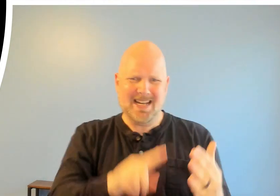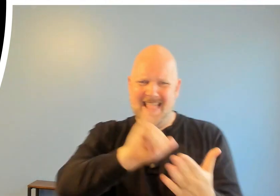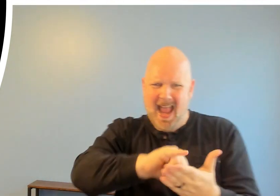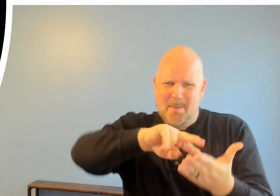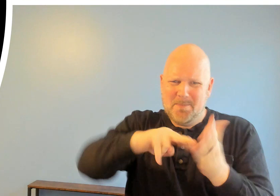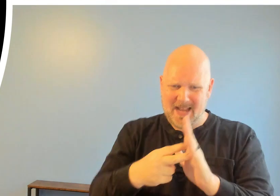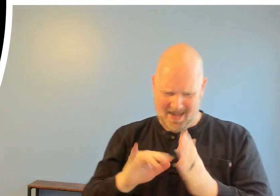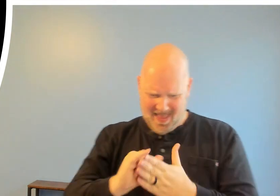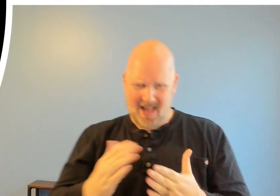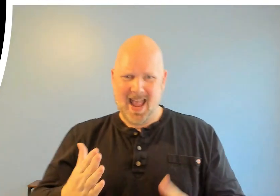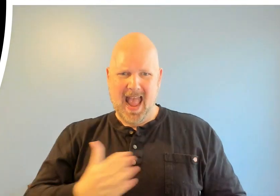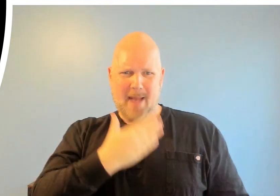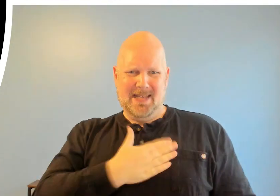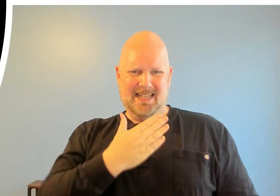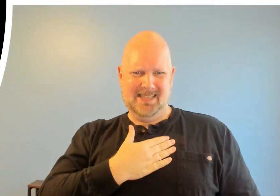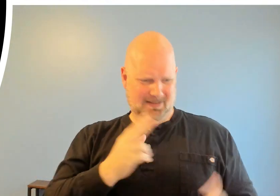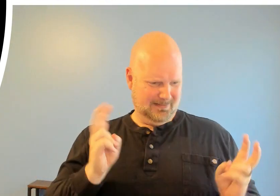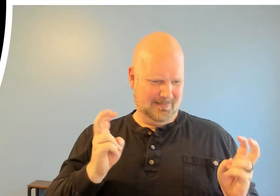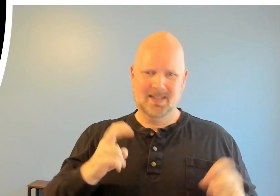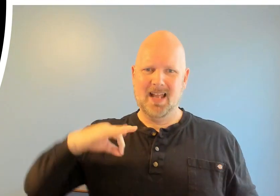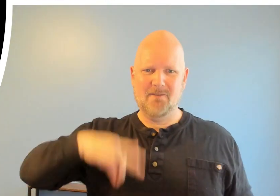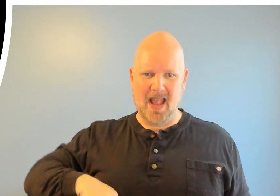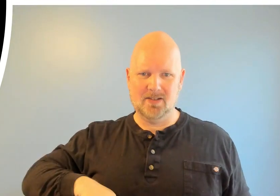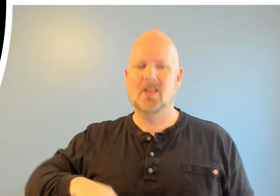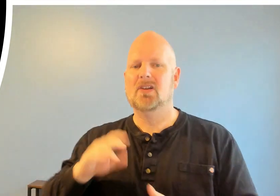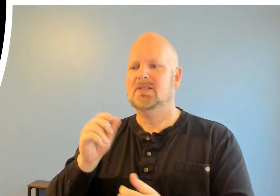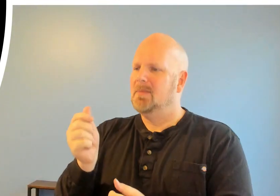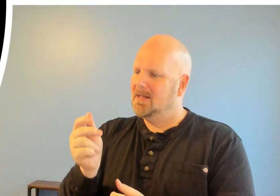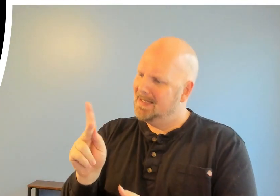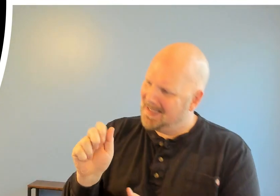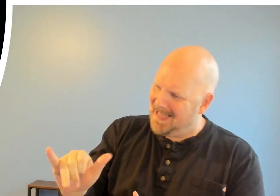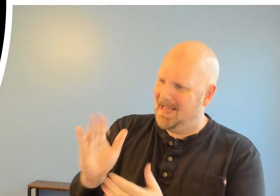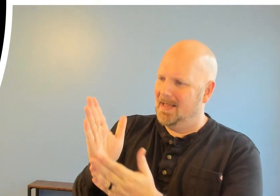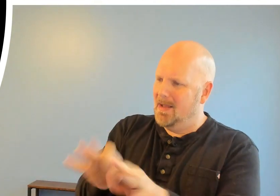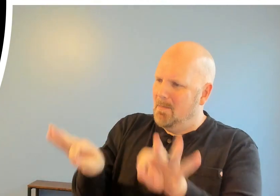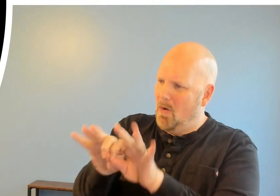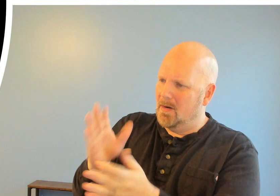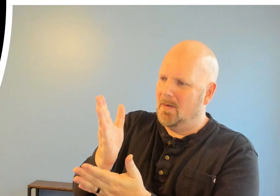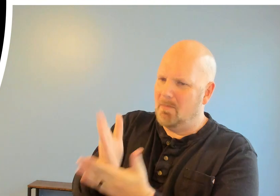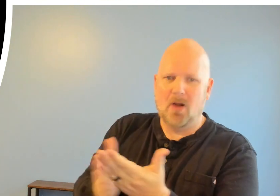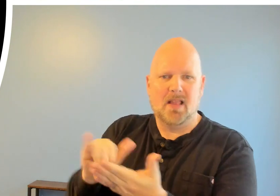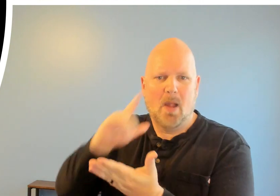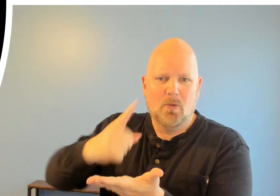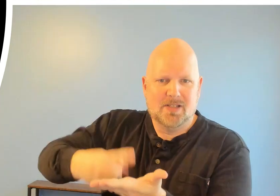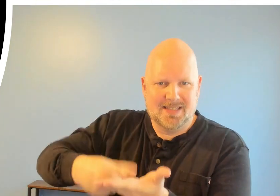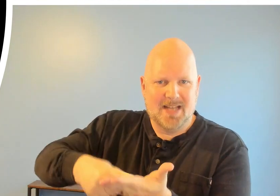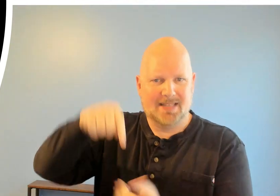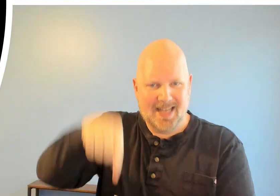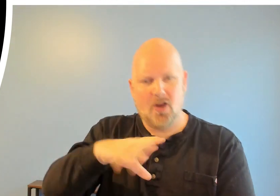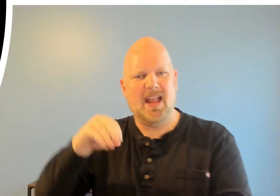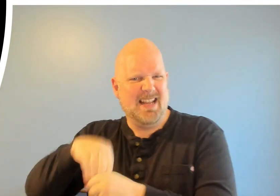happiness advantage? Well, there's some key elements in the book, and there are some key elements that we'll talk about here about how we